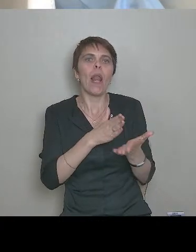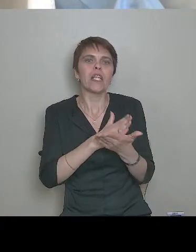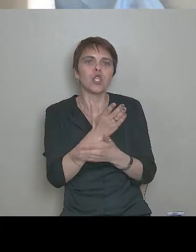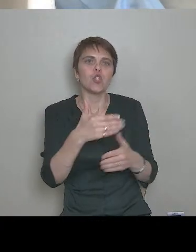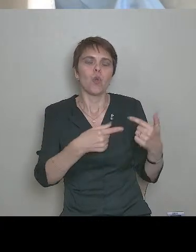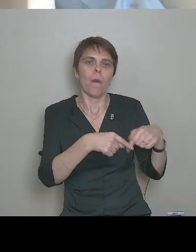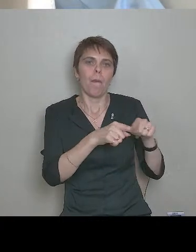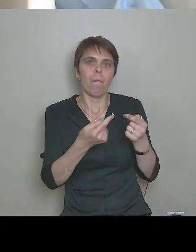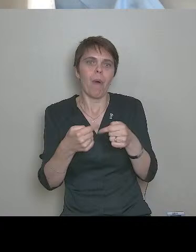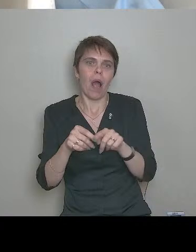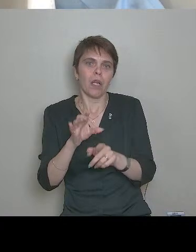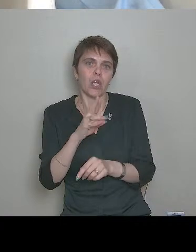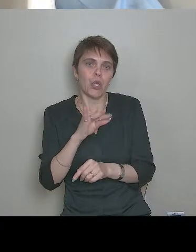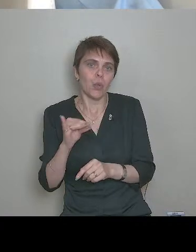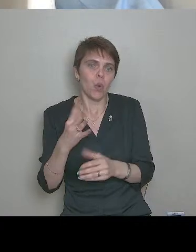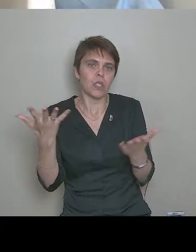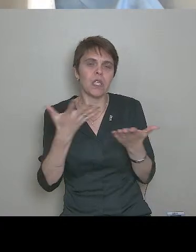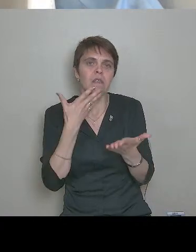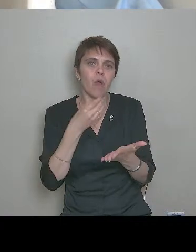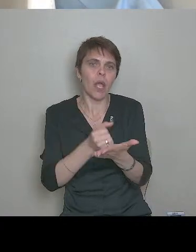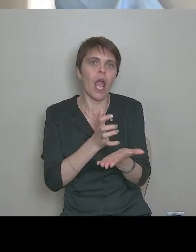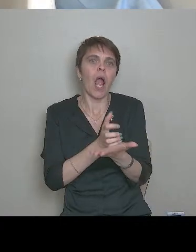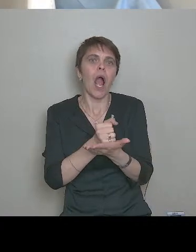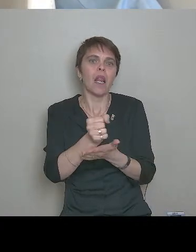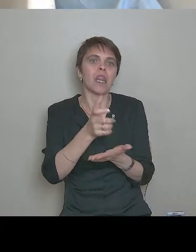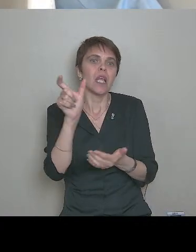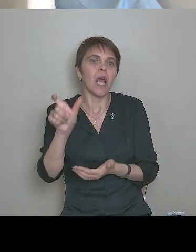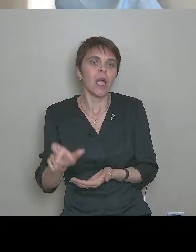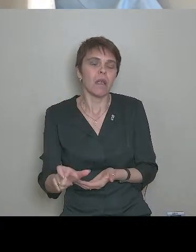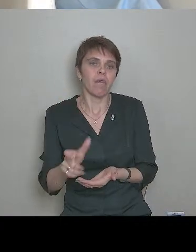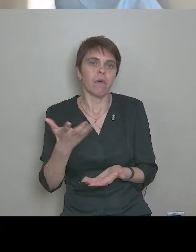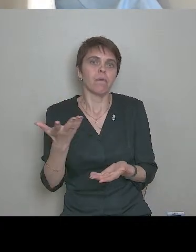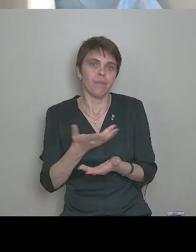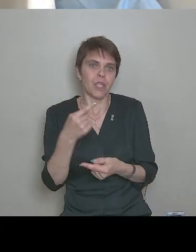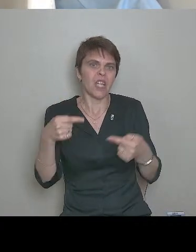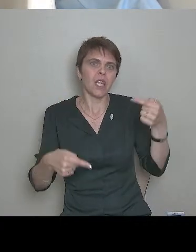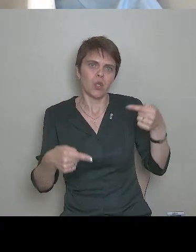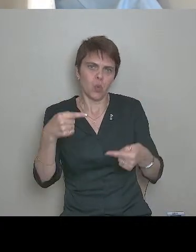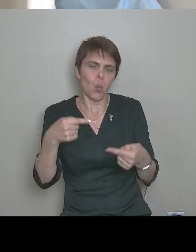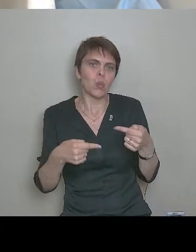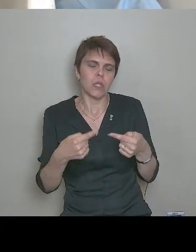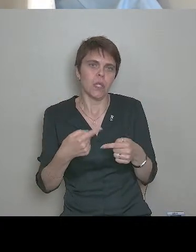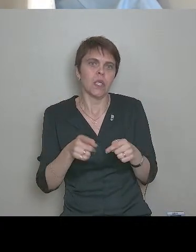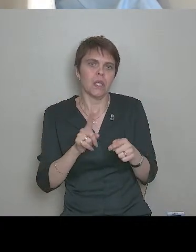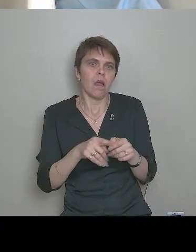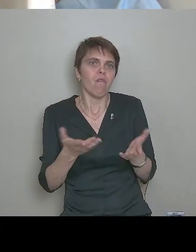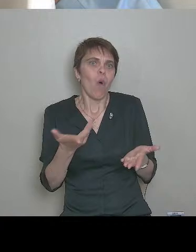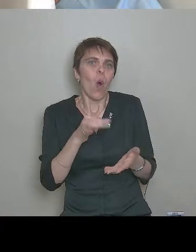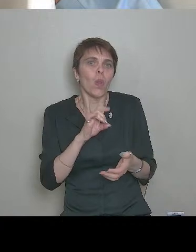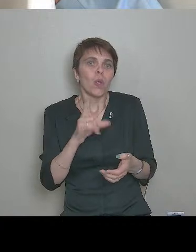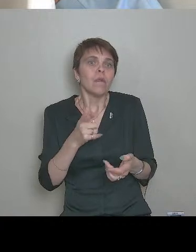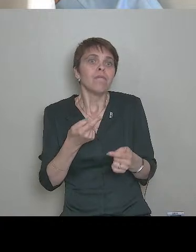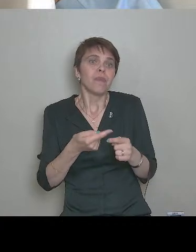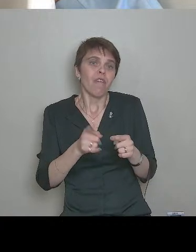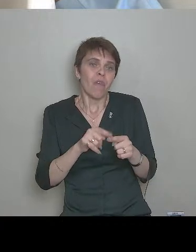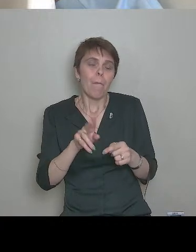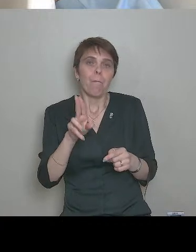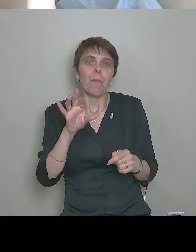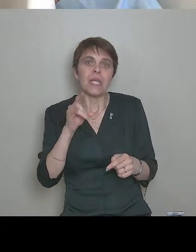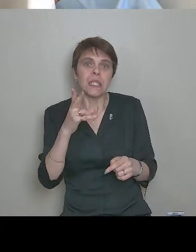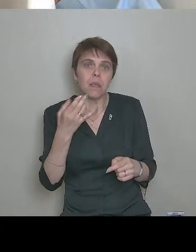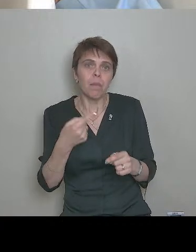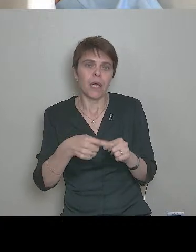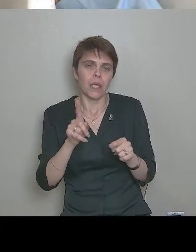political party should not do it for the candidate, so it should be done individually. It's a discussion issue.